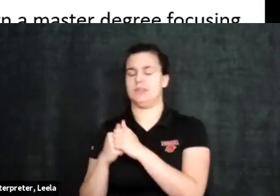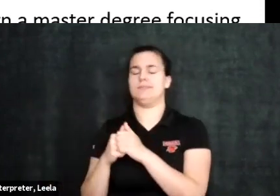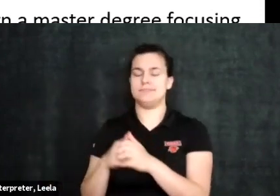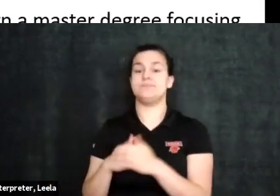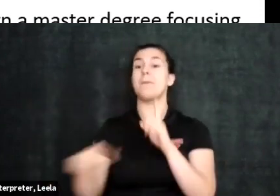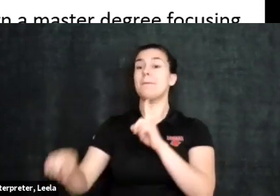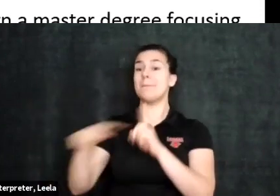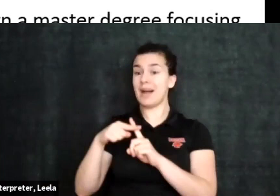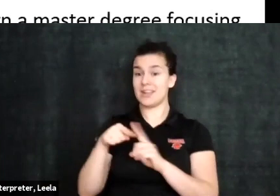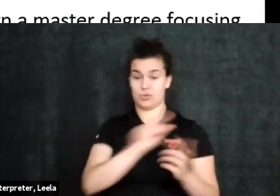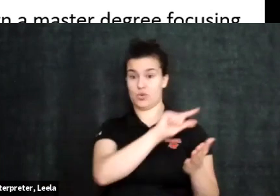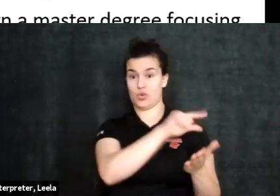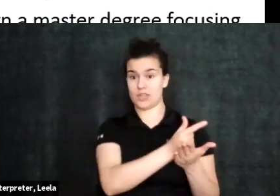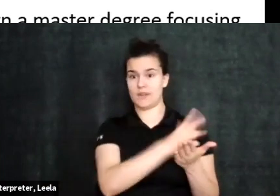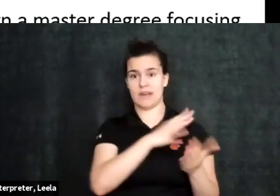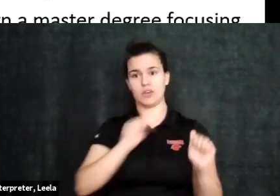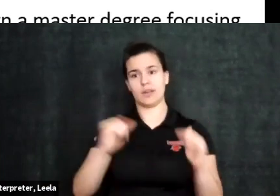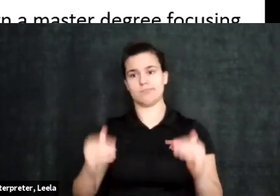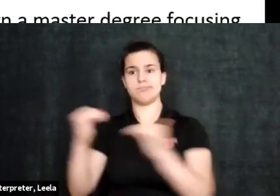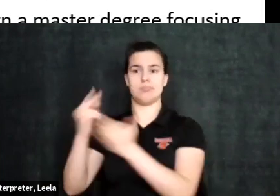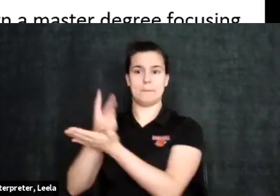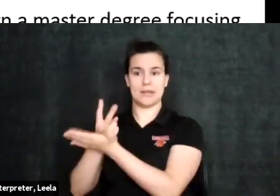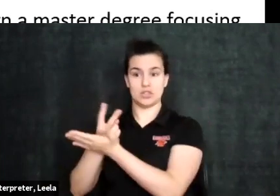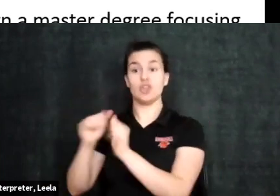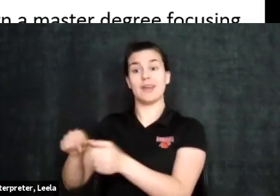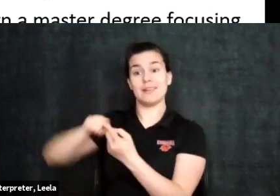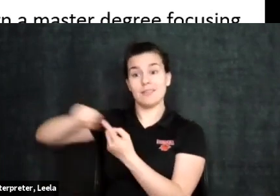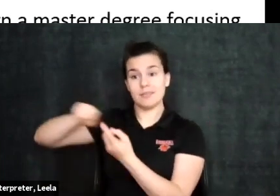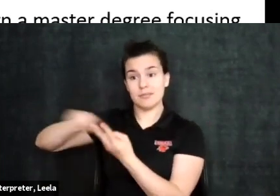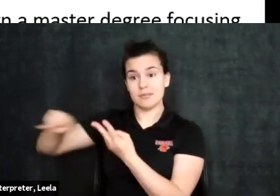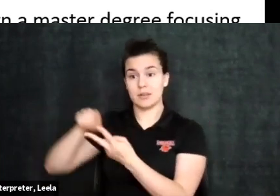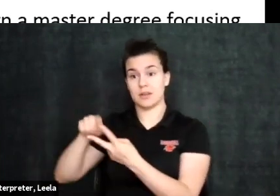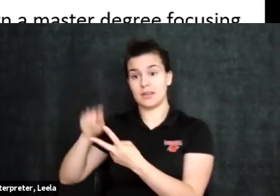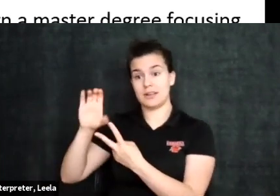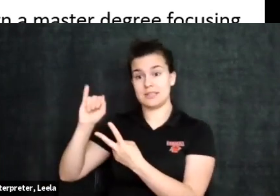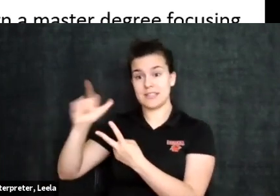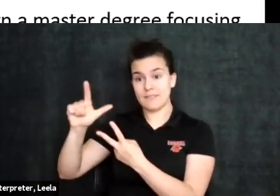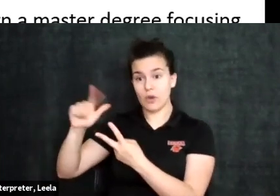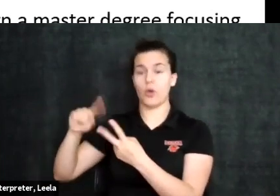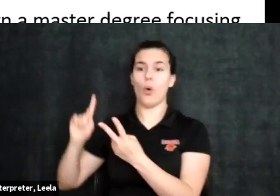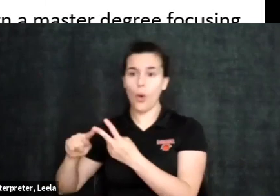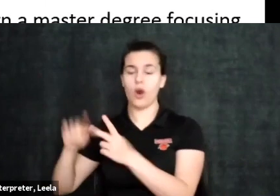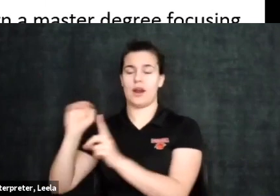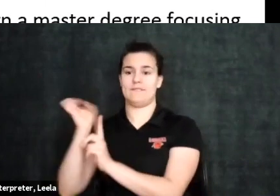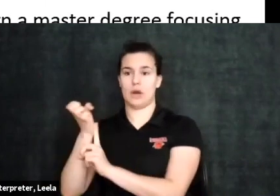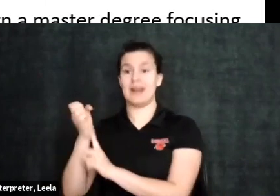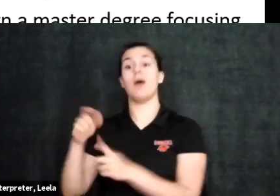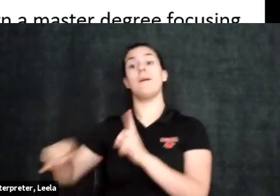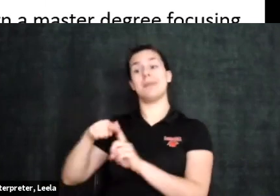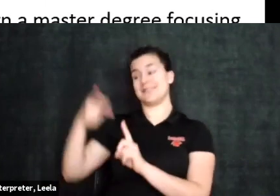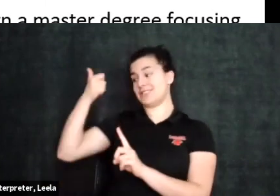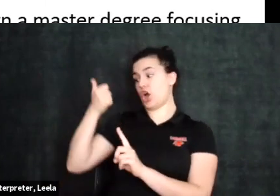degree, focusing either in civil engineering or in environmental engineering. And we have scholarships available for